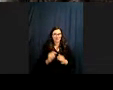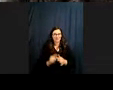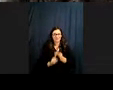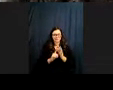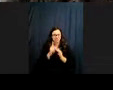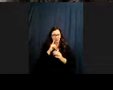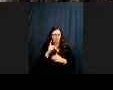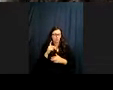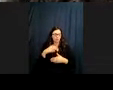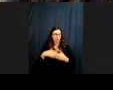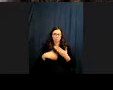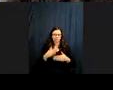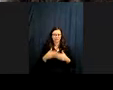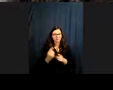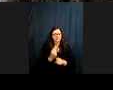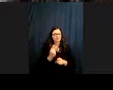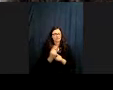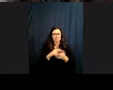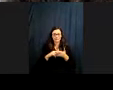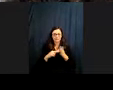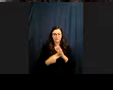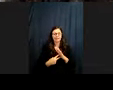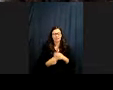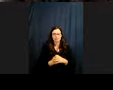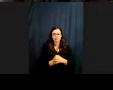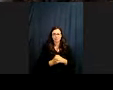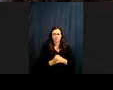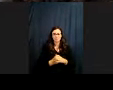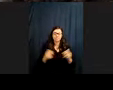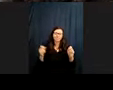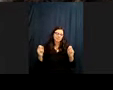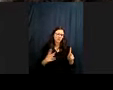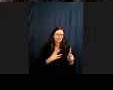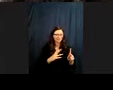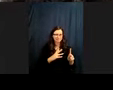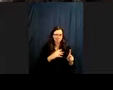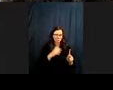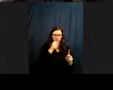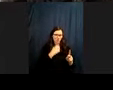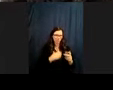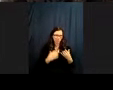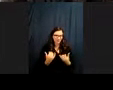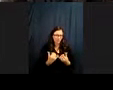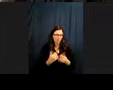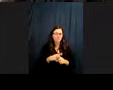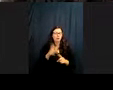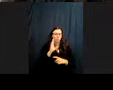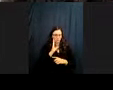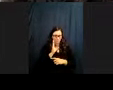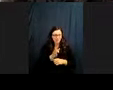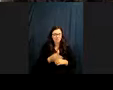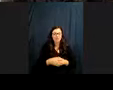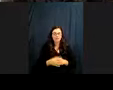of decency and meaning. Okay, we aren't hungry now, but we will be,